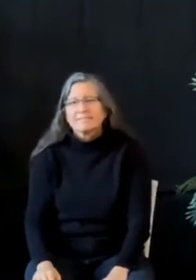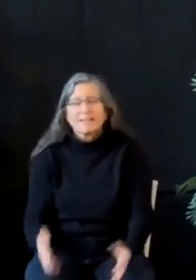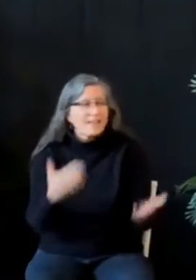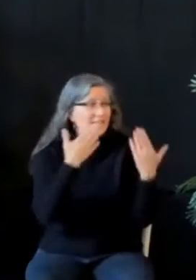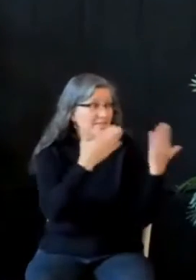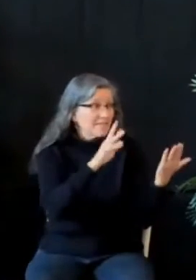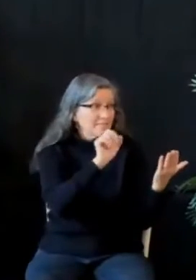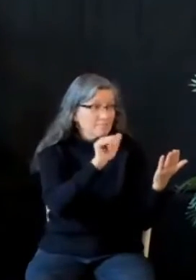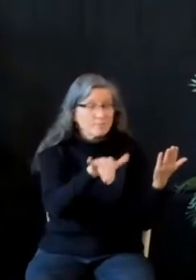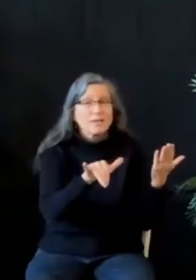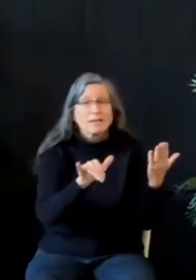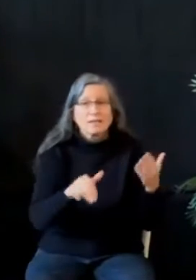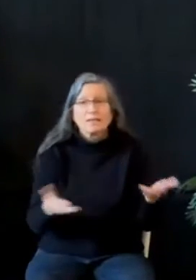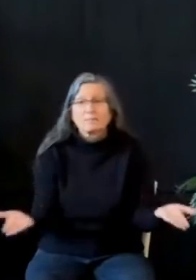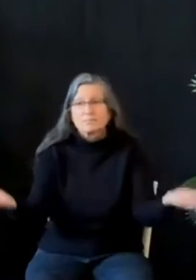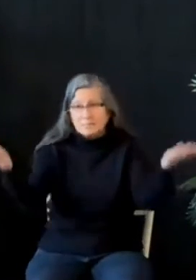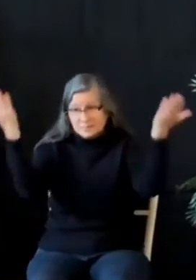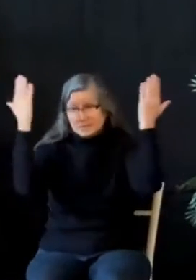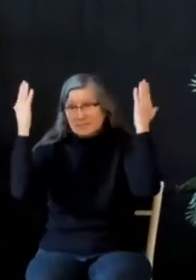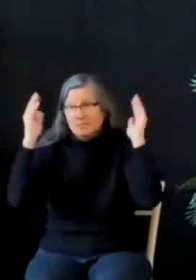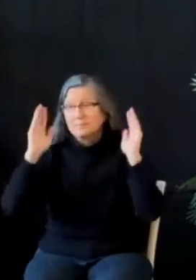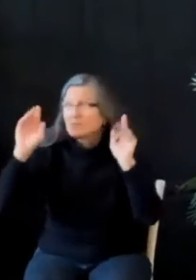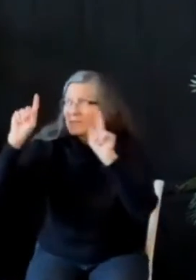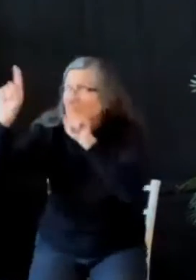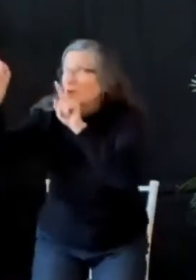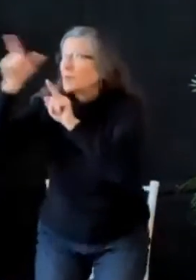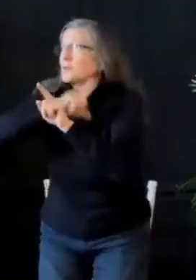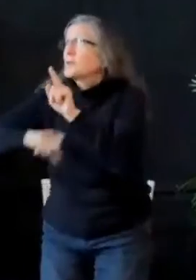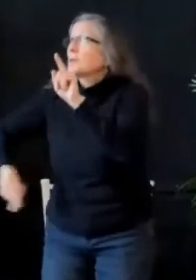Thank you, Ray. Please stand, and we'll go to the Lord in prayer.